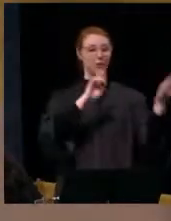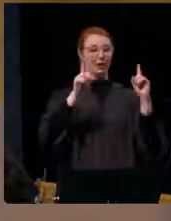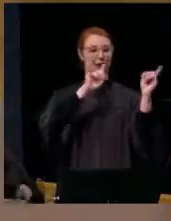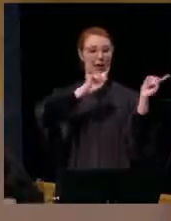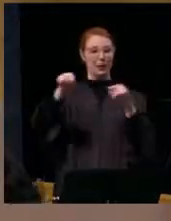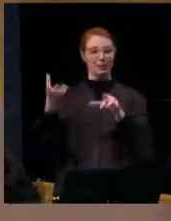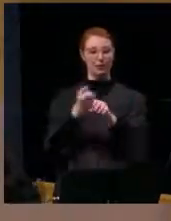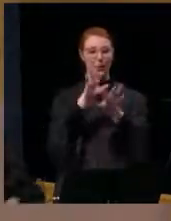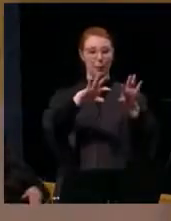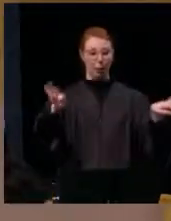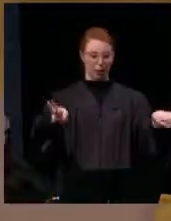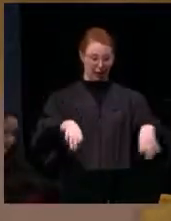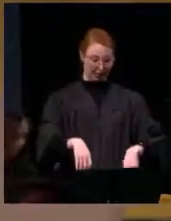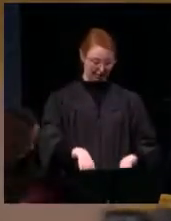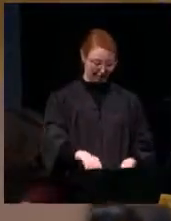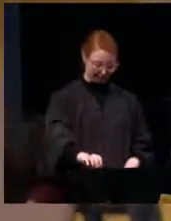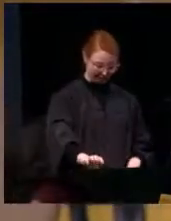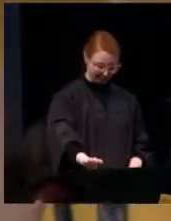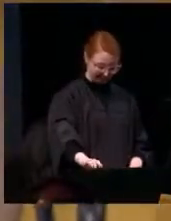diploma?